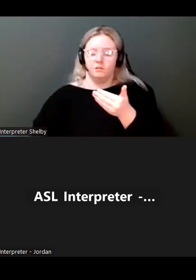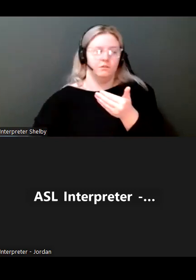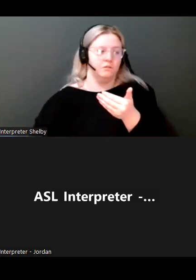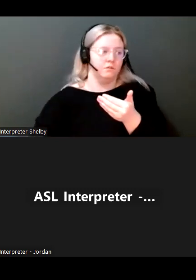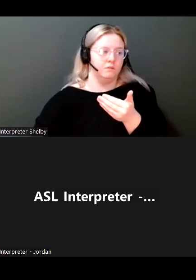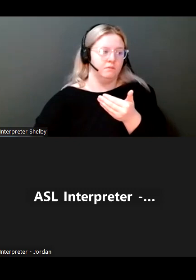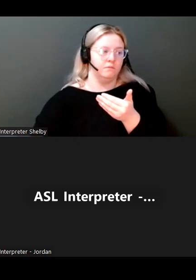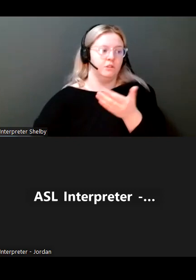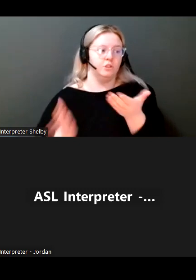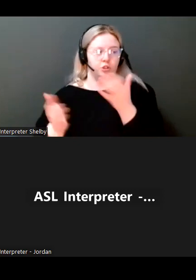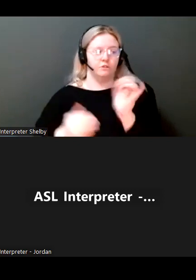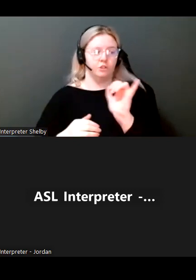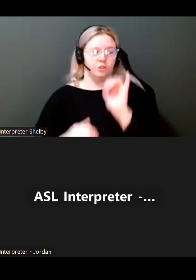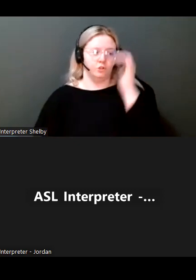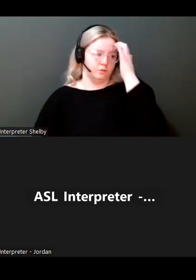as well.